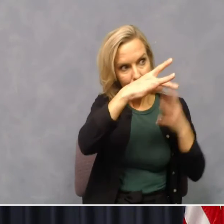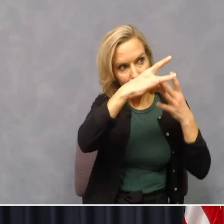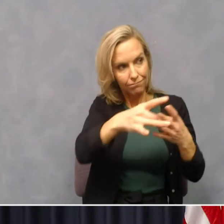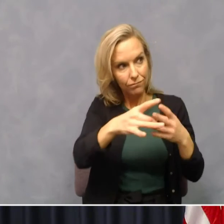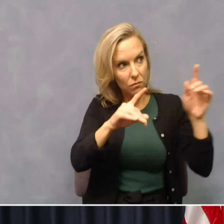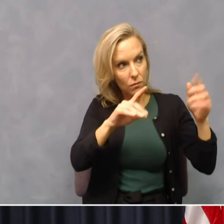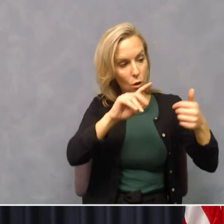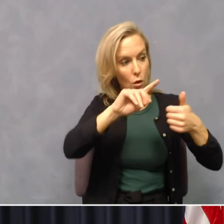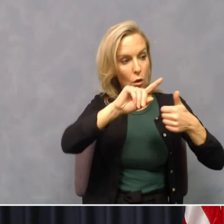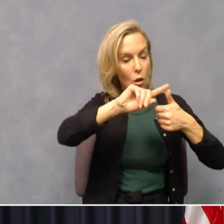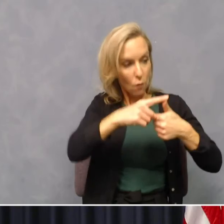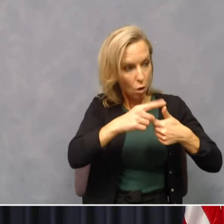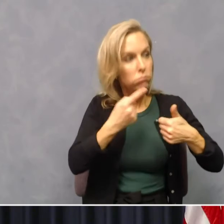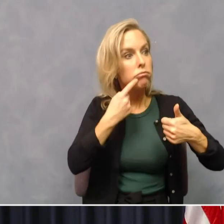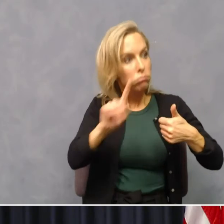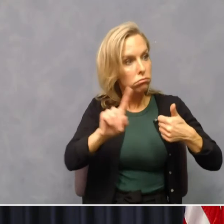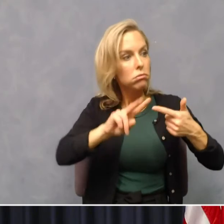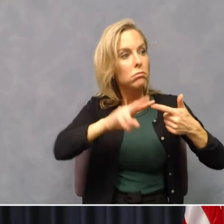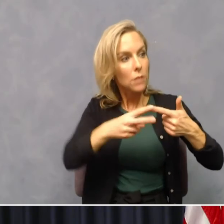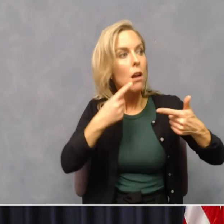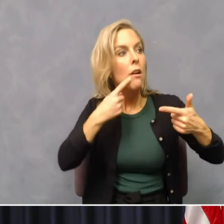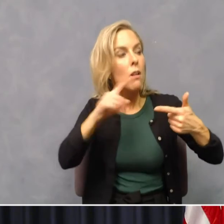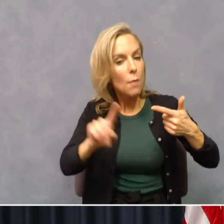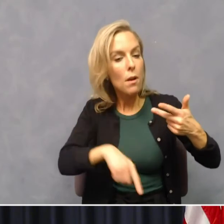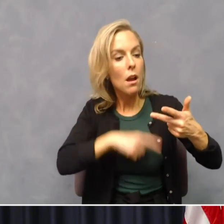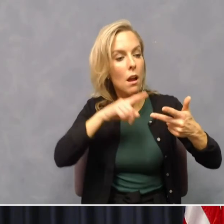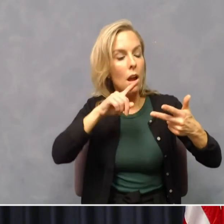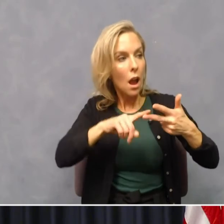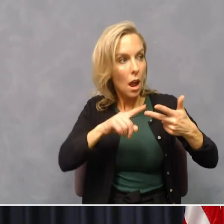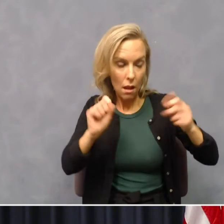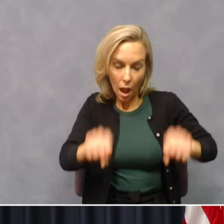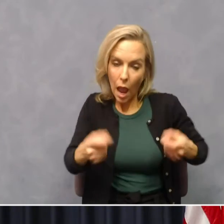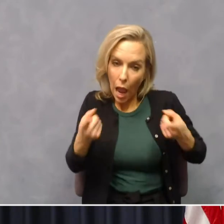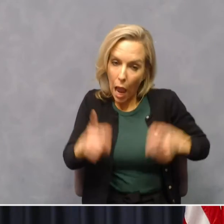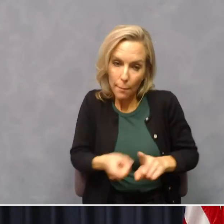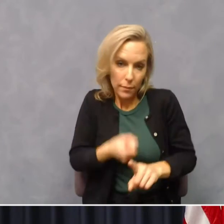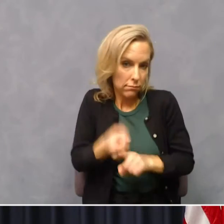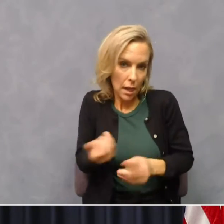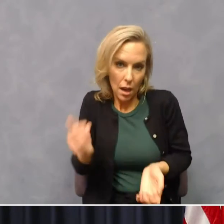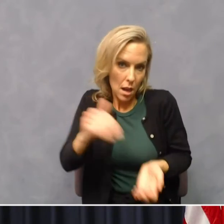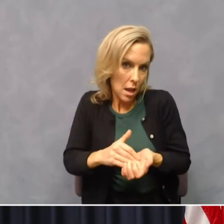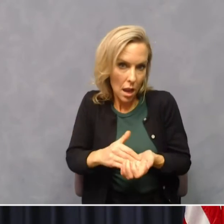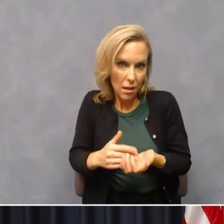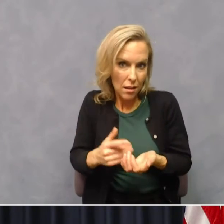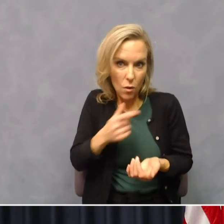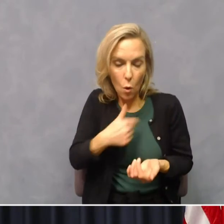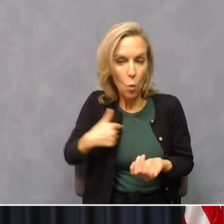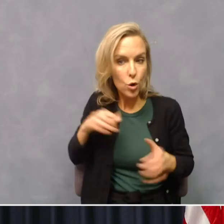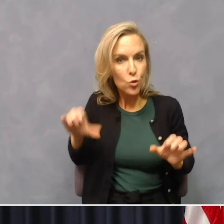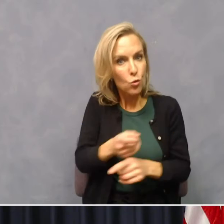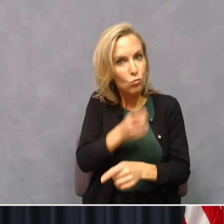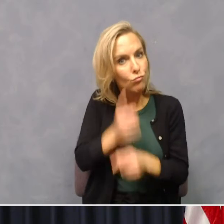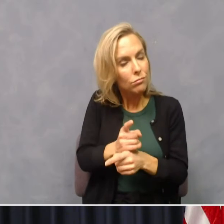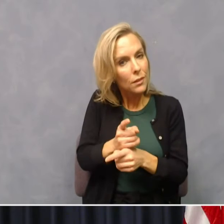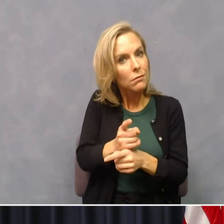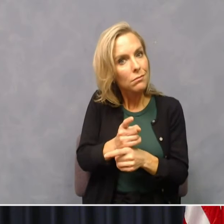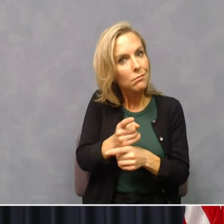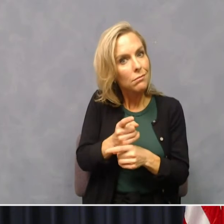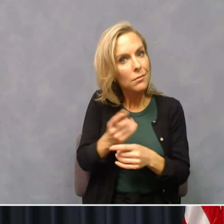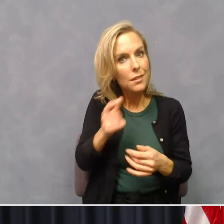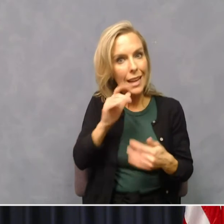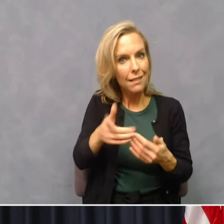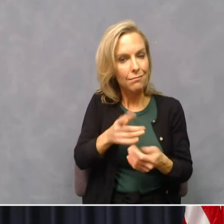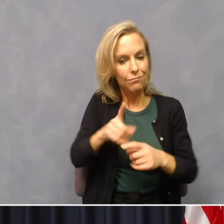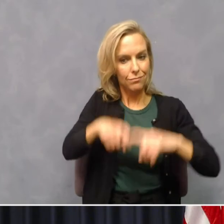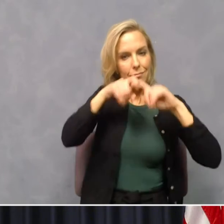it's worked. But if we have an inability to do what's necessary, then we can't stop the next wave, and